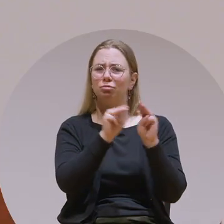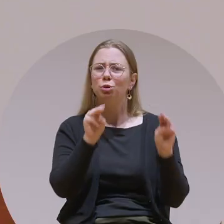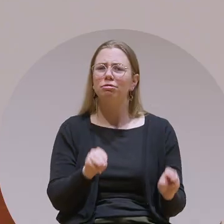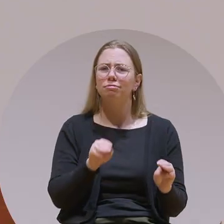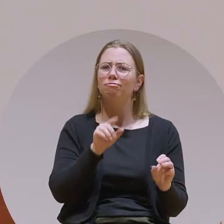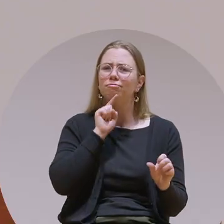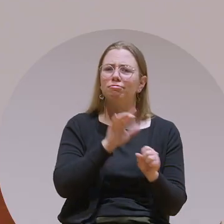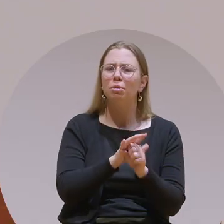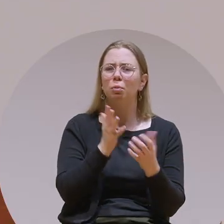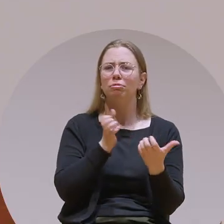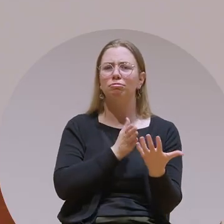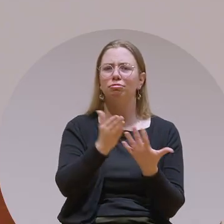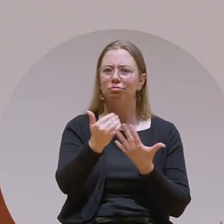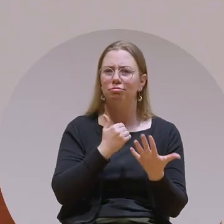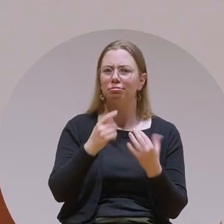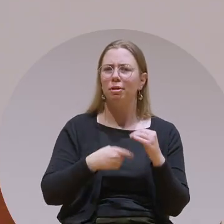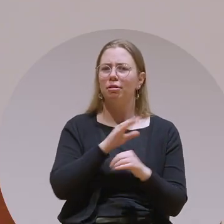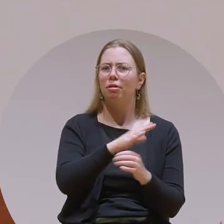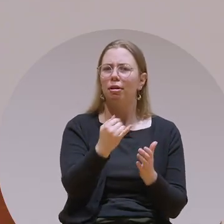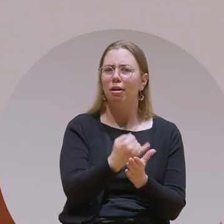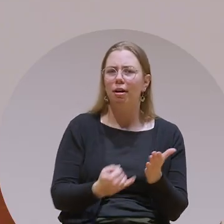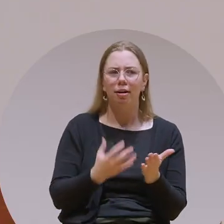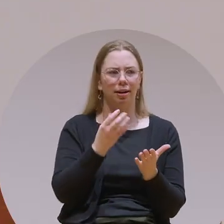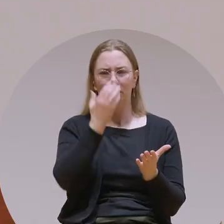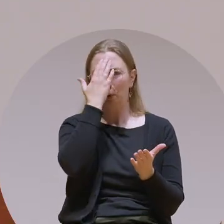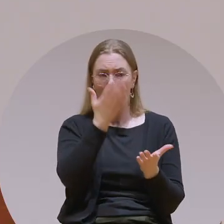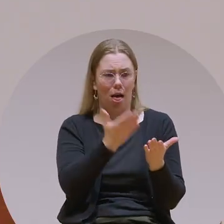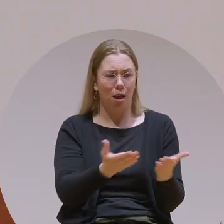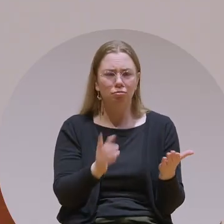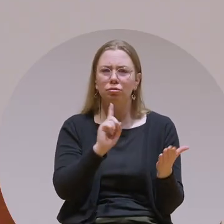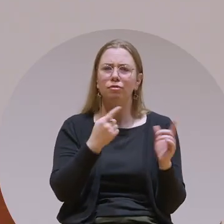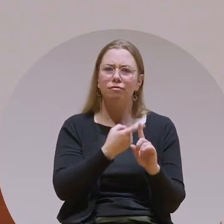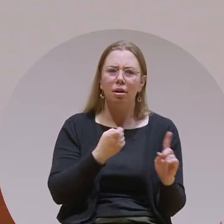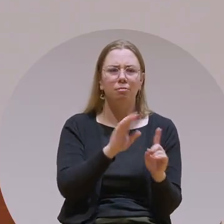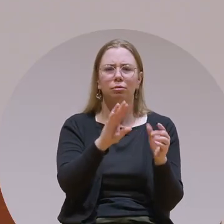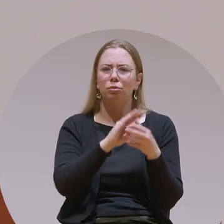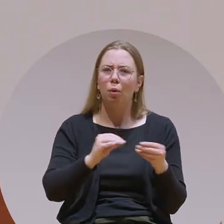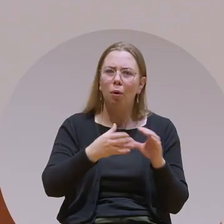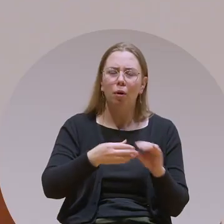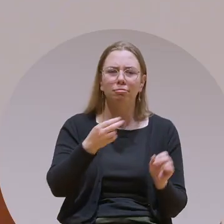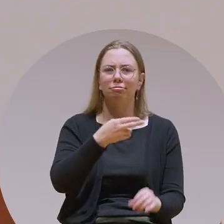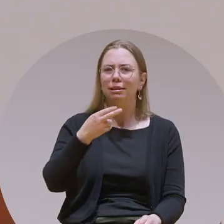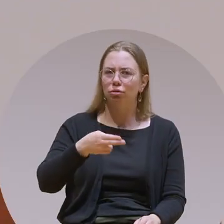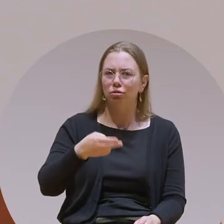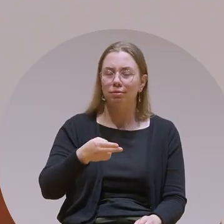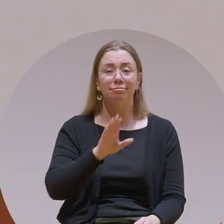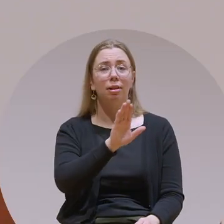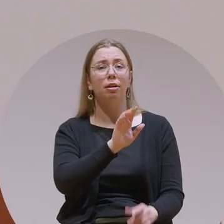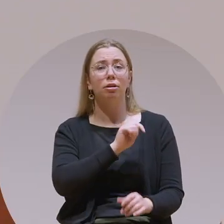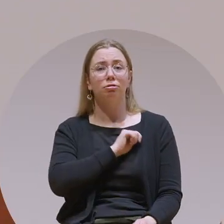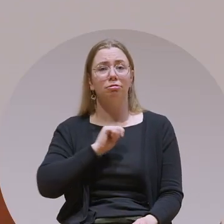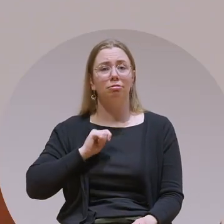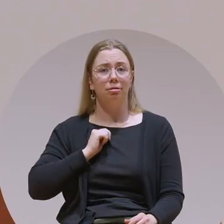transparency and is committed to telling the stories of the objects in its collection. The trustees decided 2 years ago